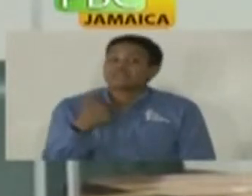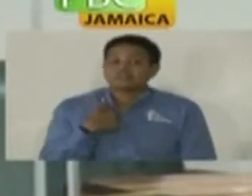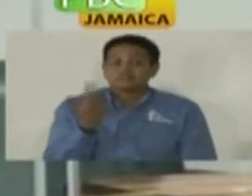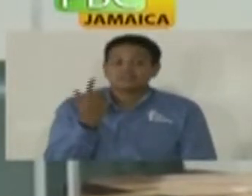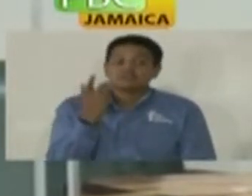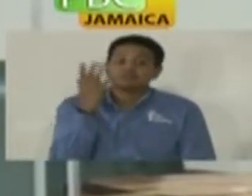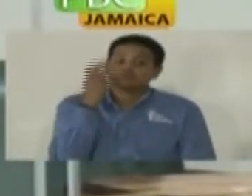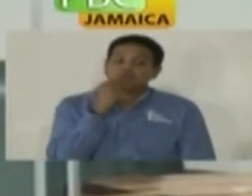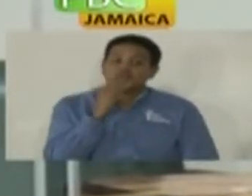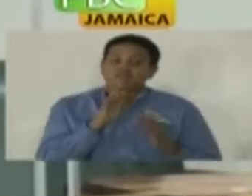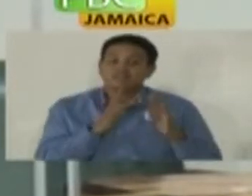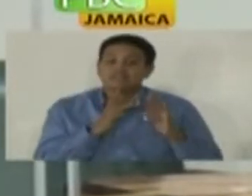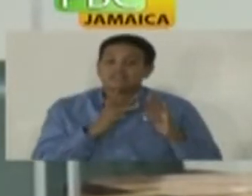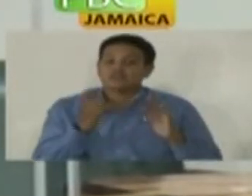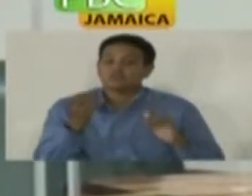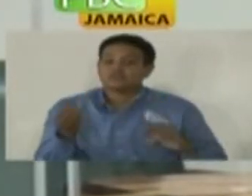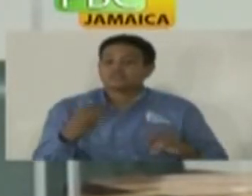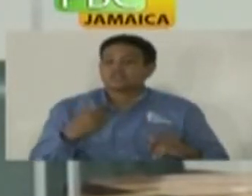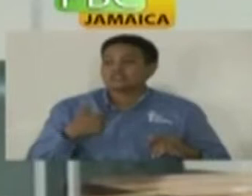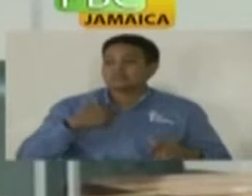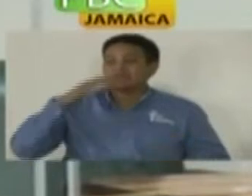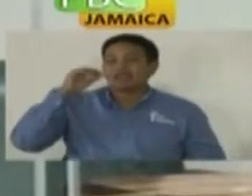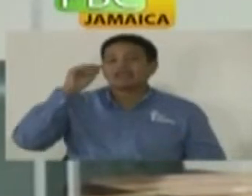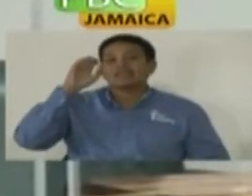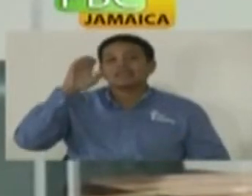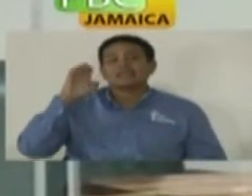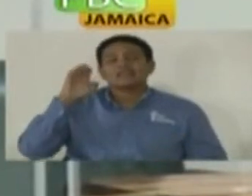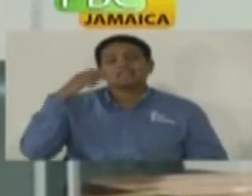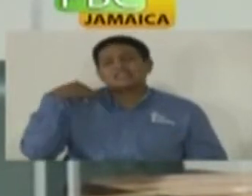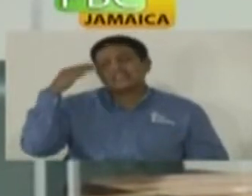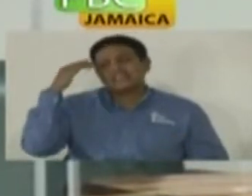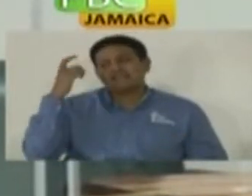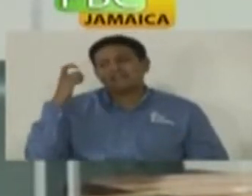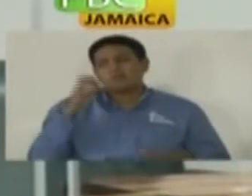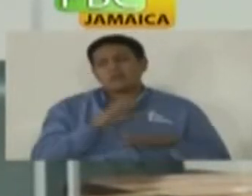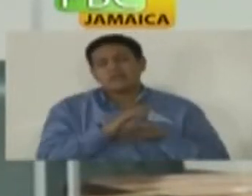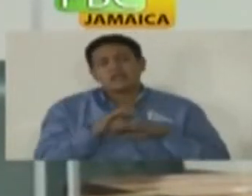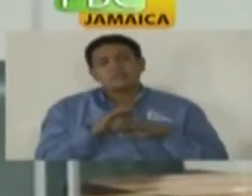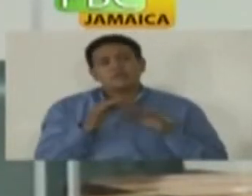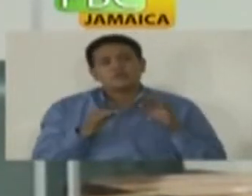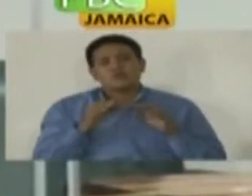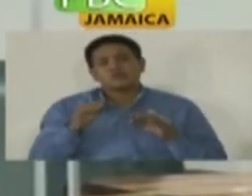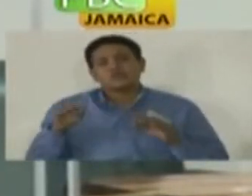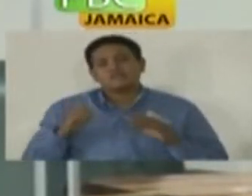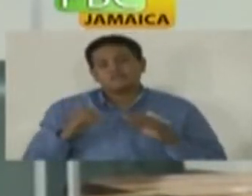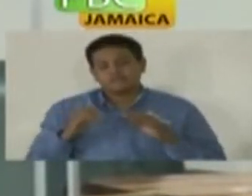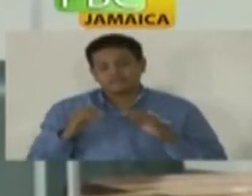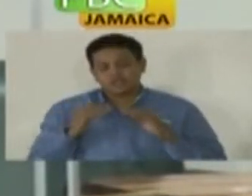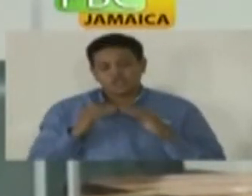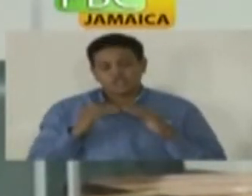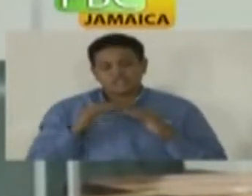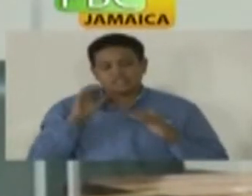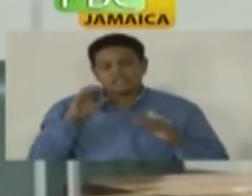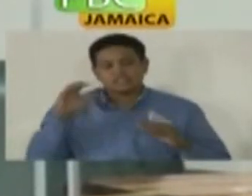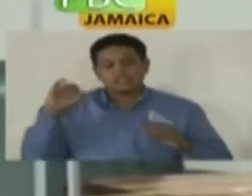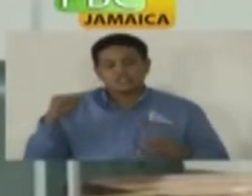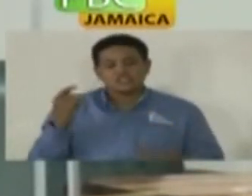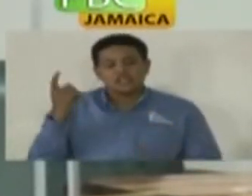internet, a case, I think, from the Caribbean Court of Justice.